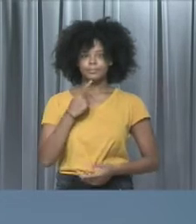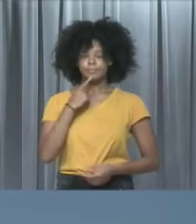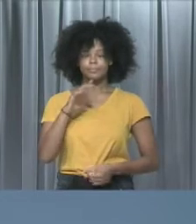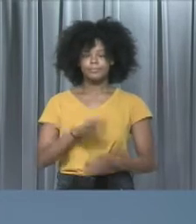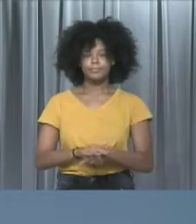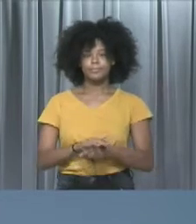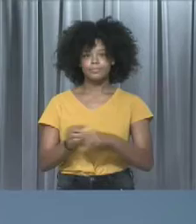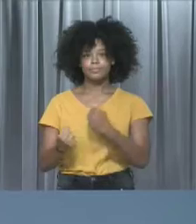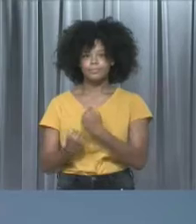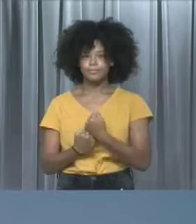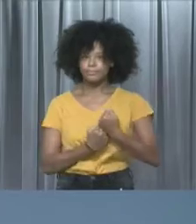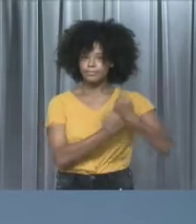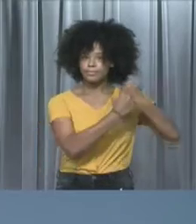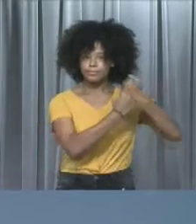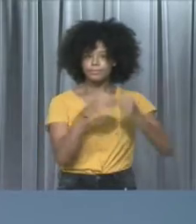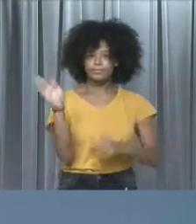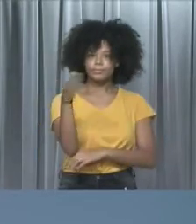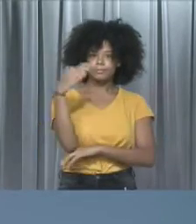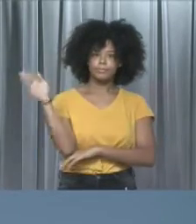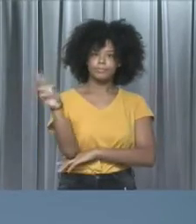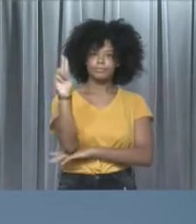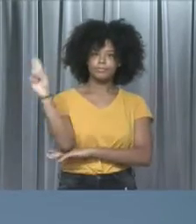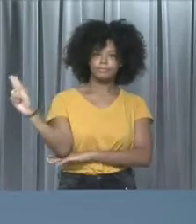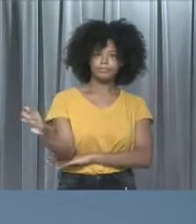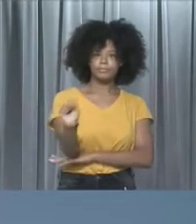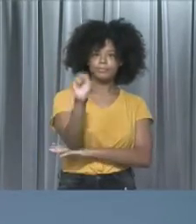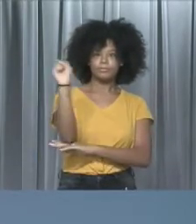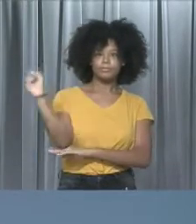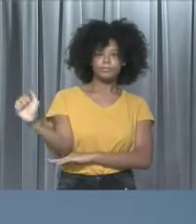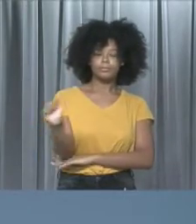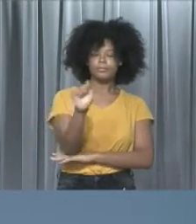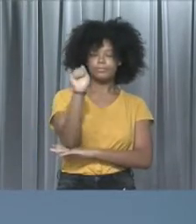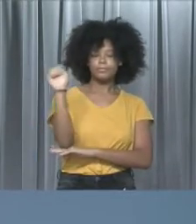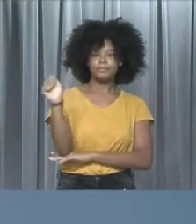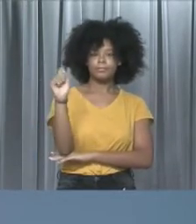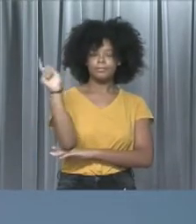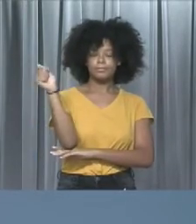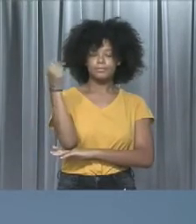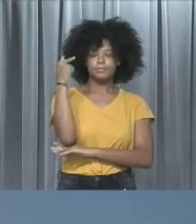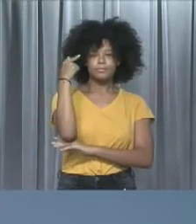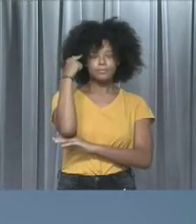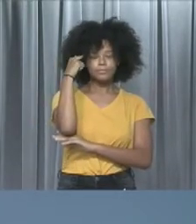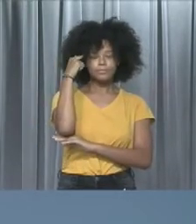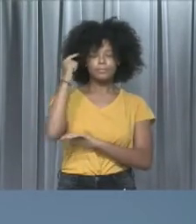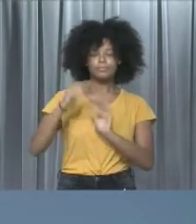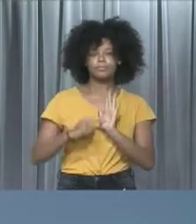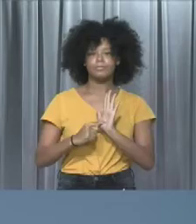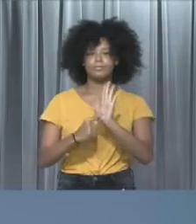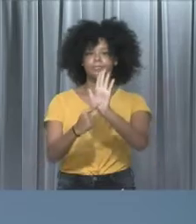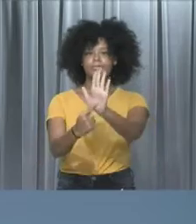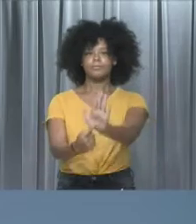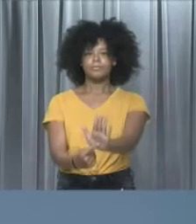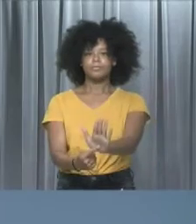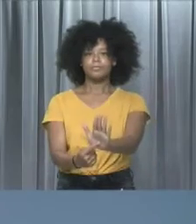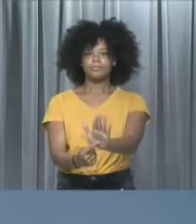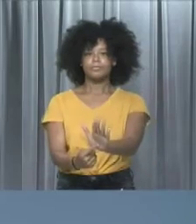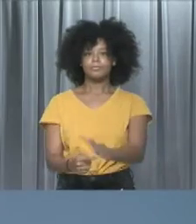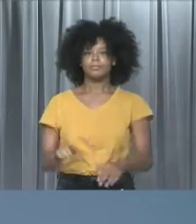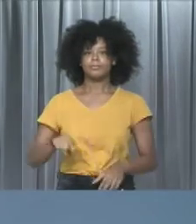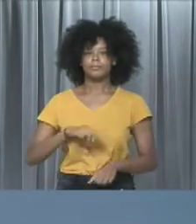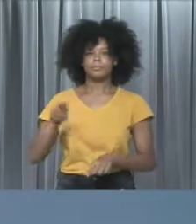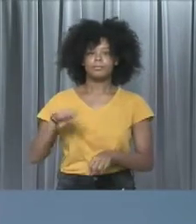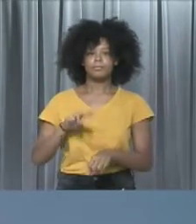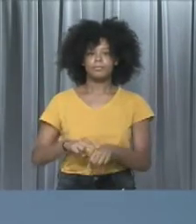I pledge allegiance to the flag of the United States of America and to the Republic for which it stands, one nation, under